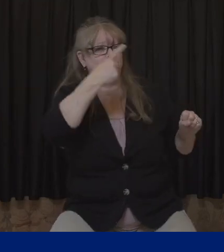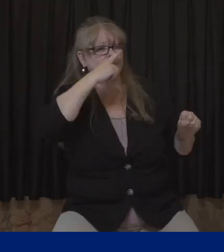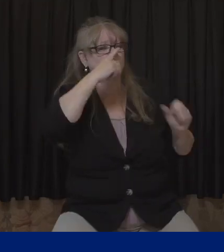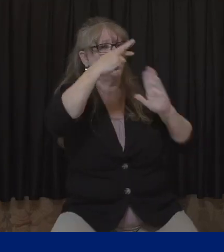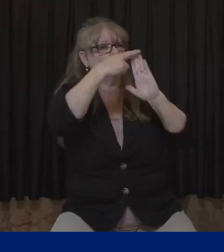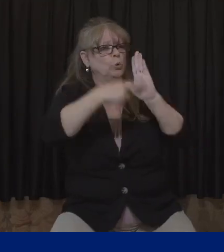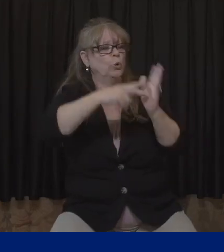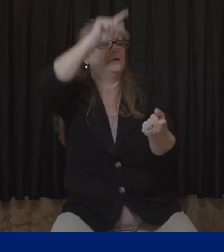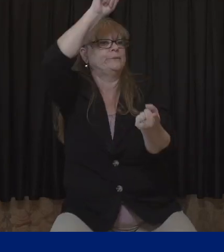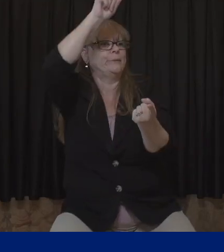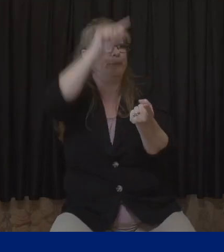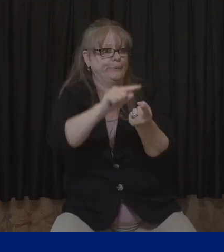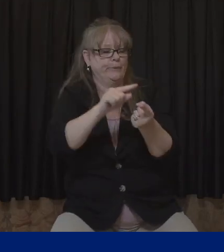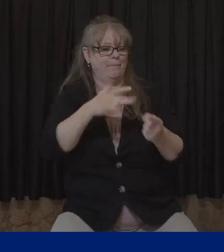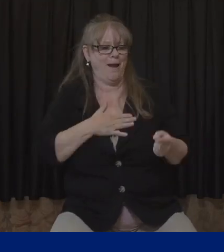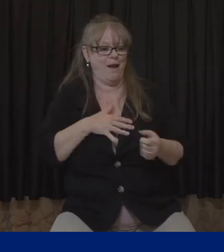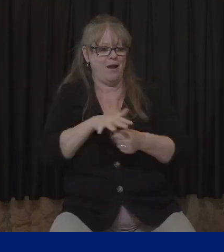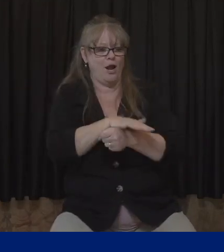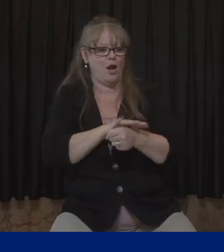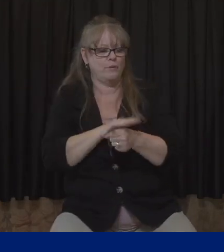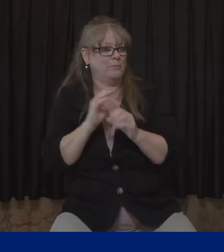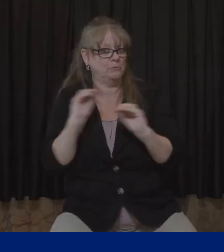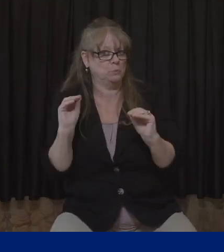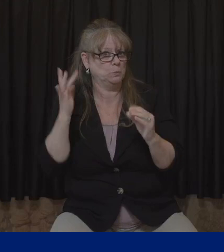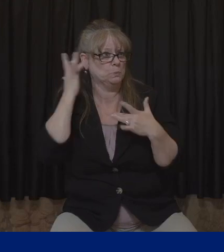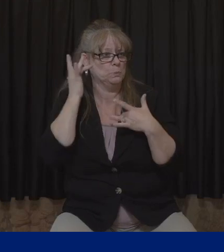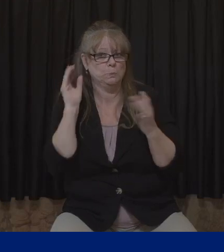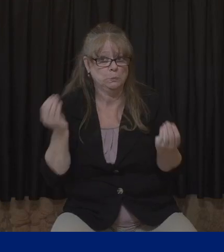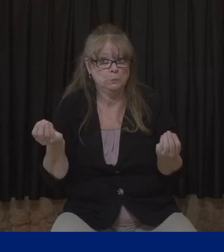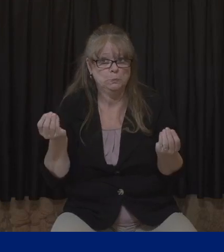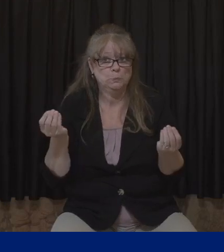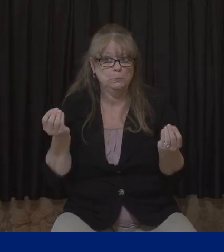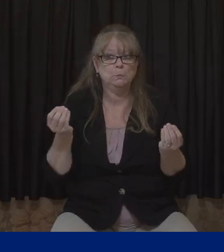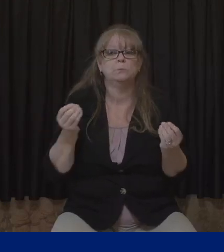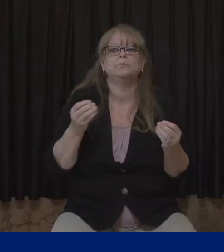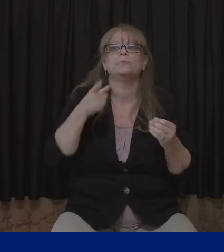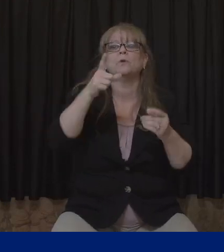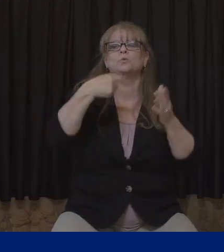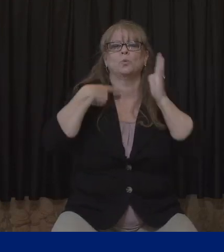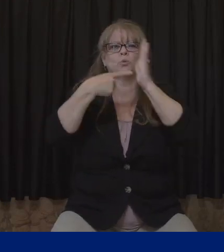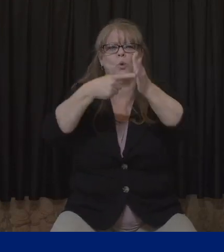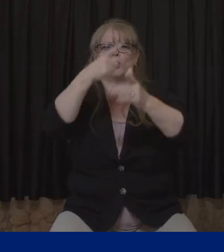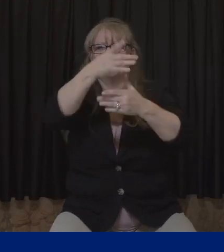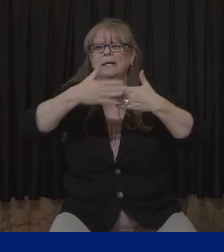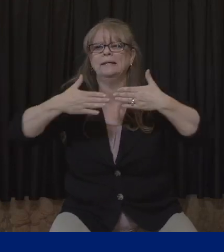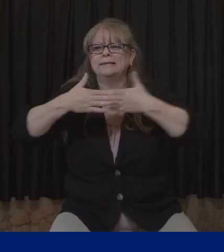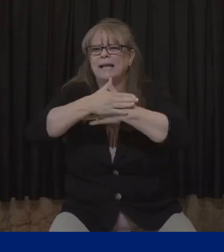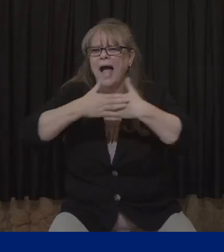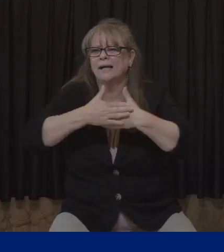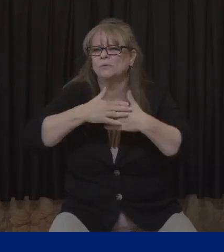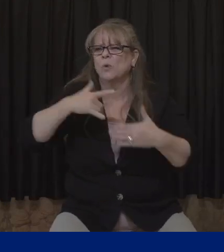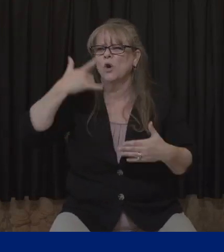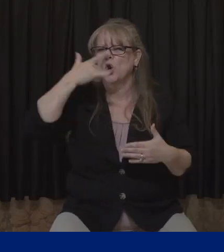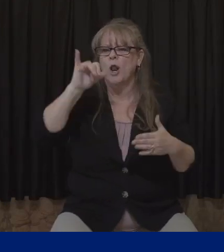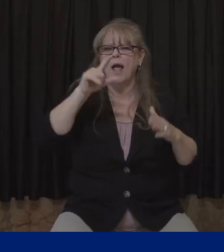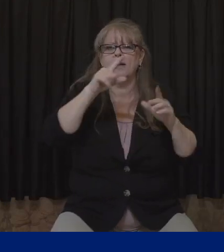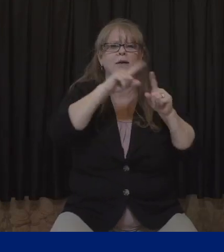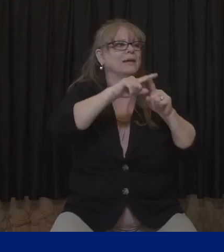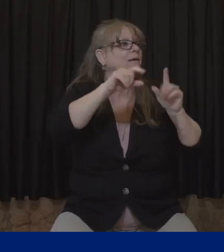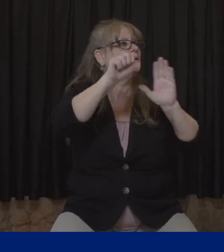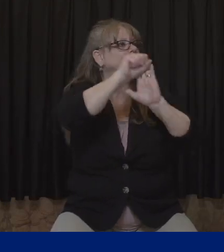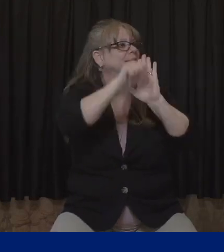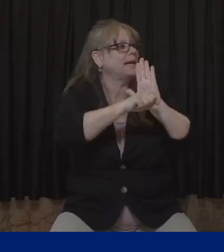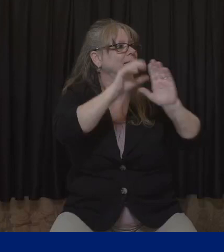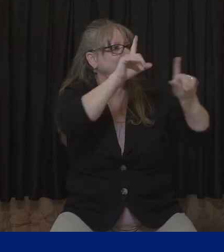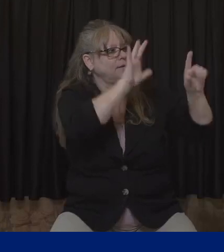different across the state. This is a case count load. You can see that we have different trajectories in different parts of the state. We see bigger circles in areas like Denver